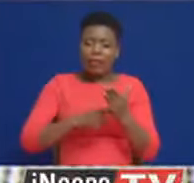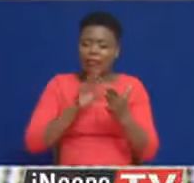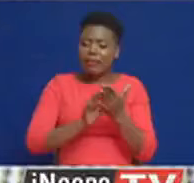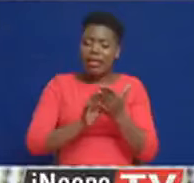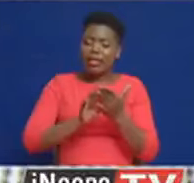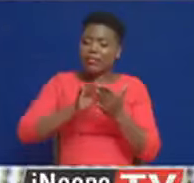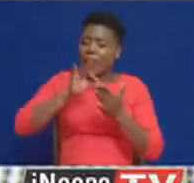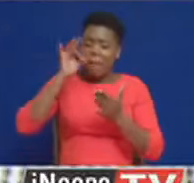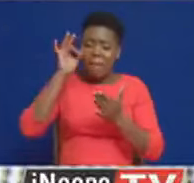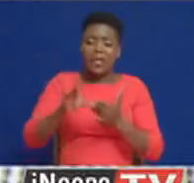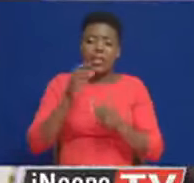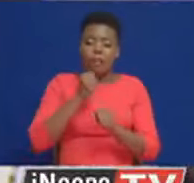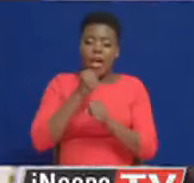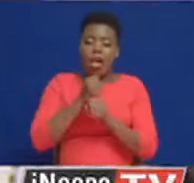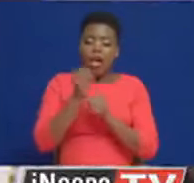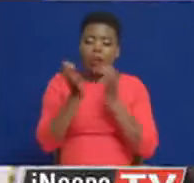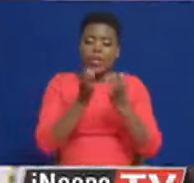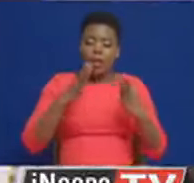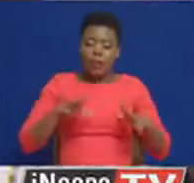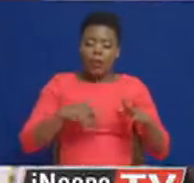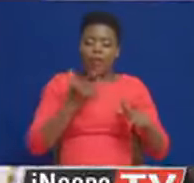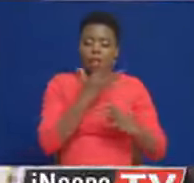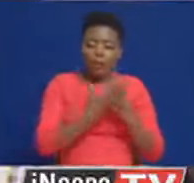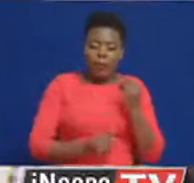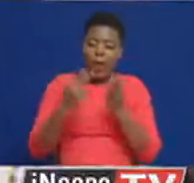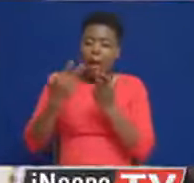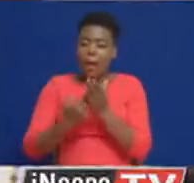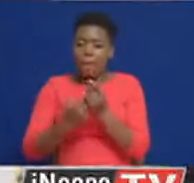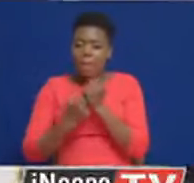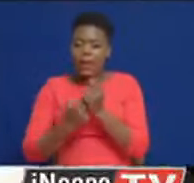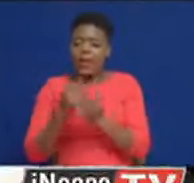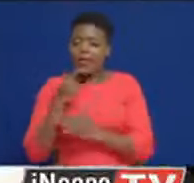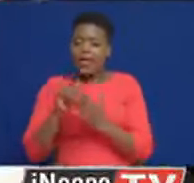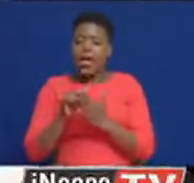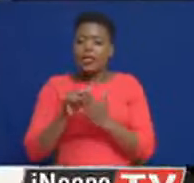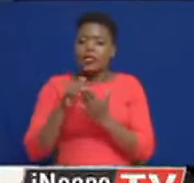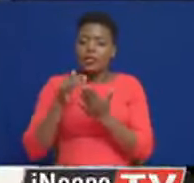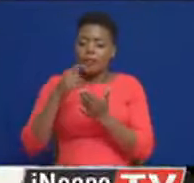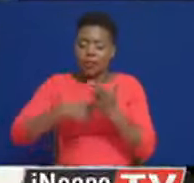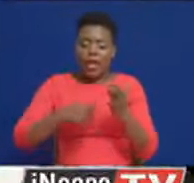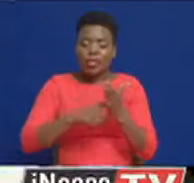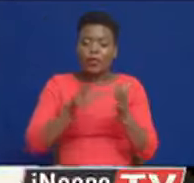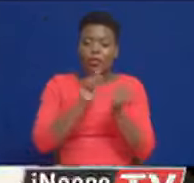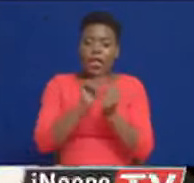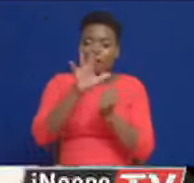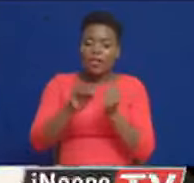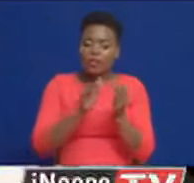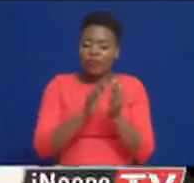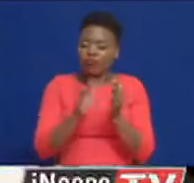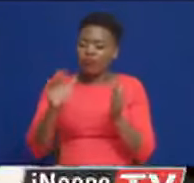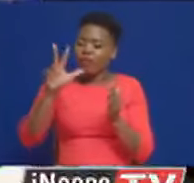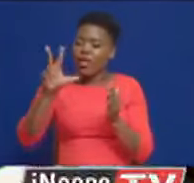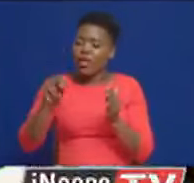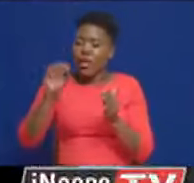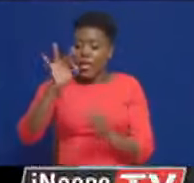for the dairy industry, with stakeholders arguing that duties ranging from 10% to 35%